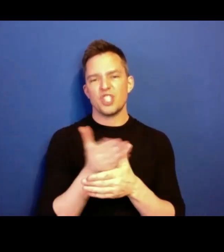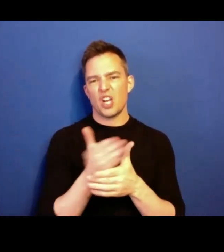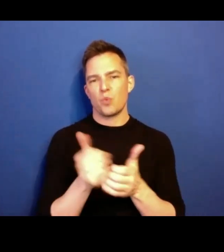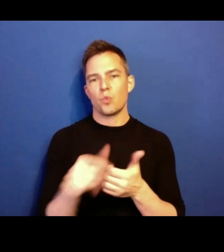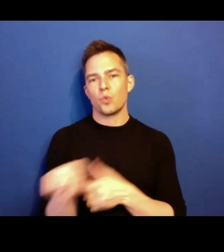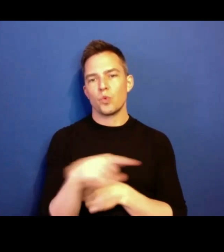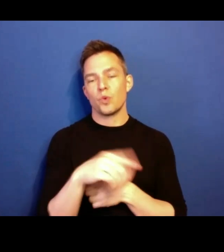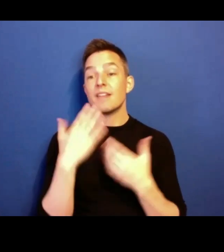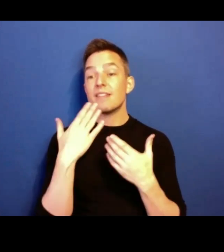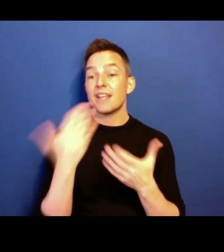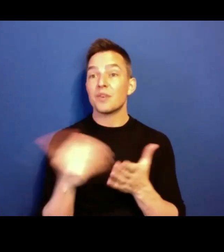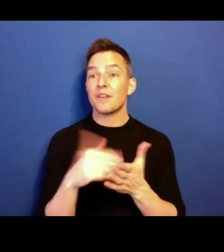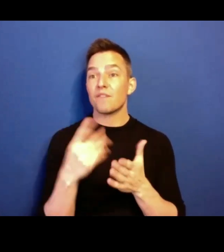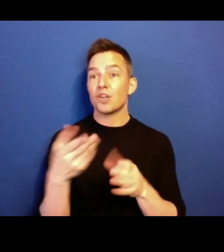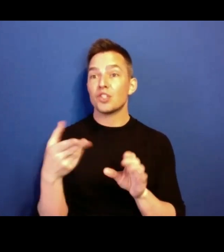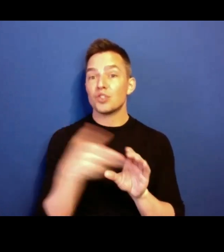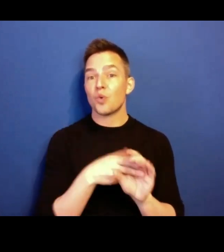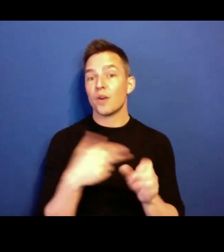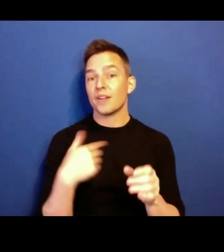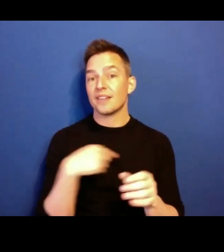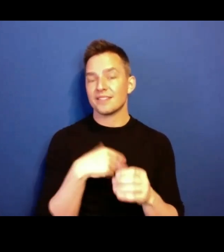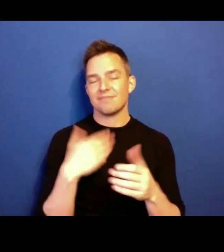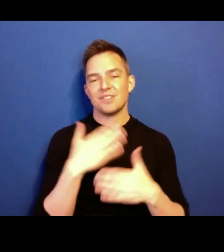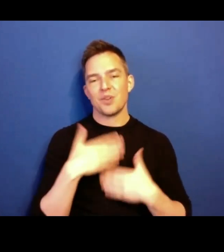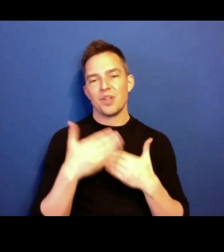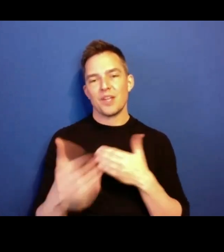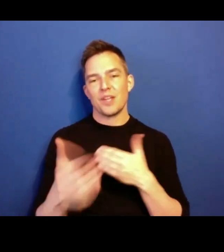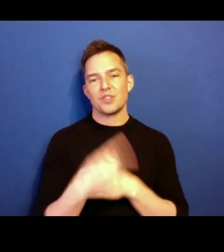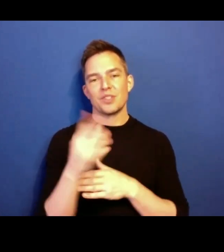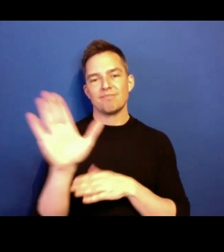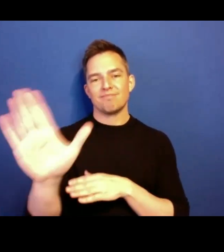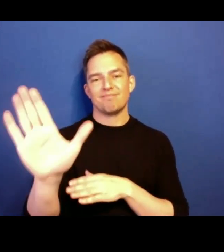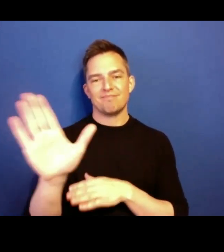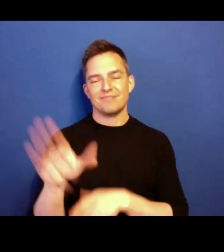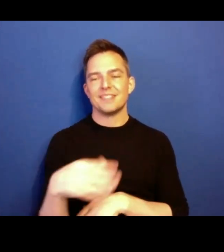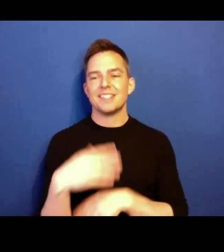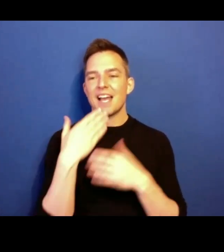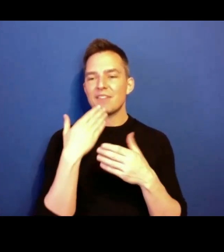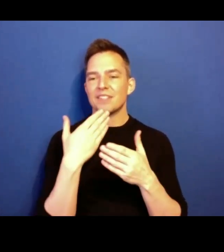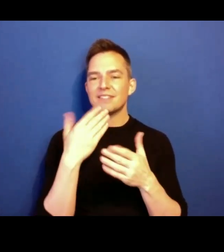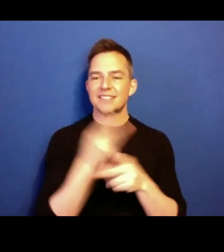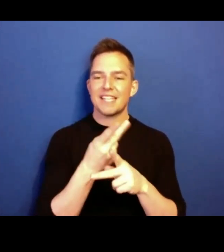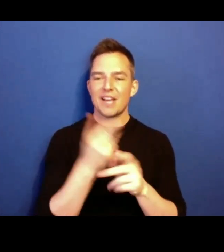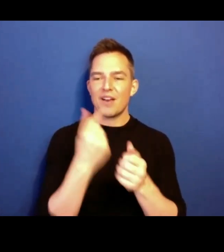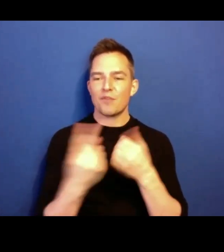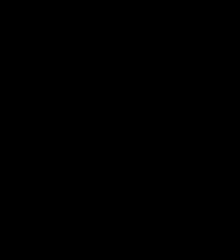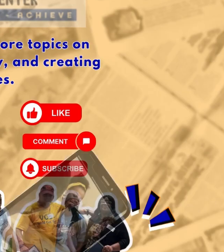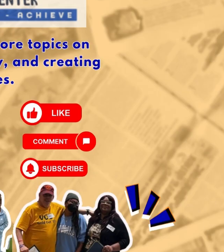Thank you again for joining us and enjoy the rest of your afternoon. Take care, everyone.